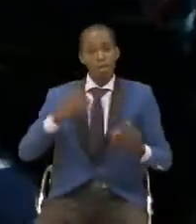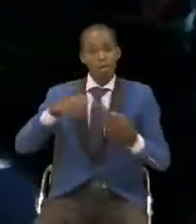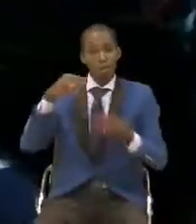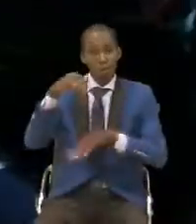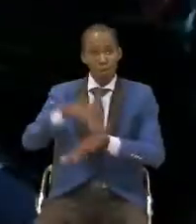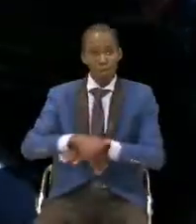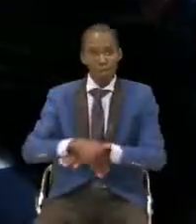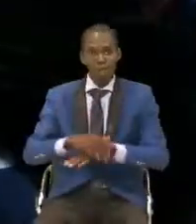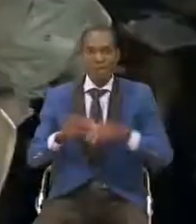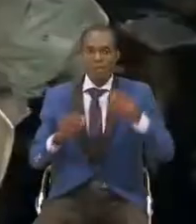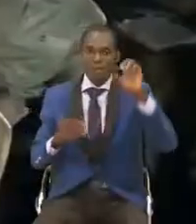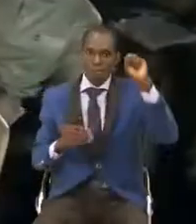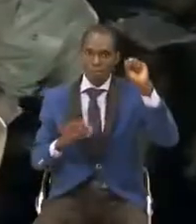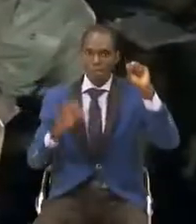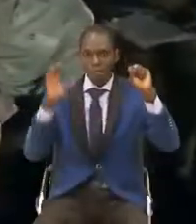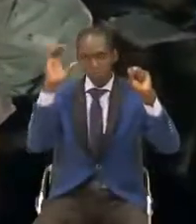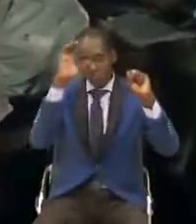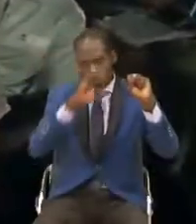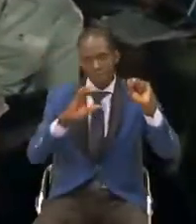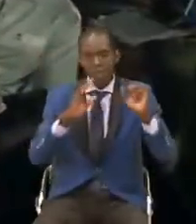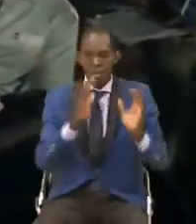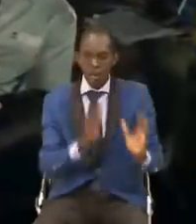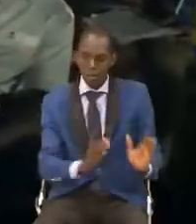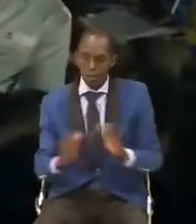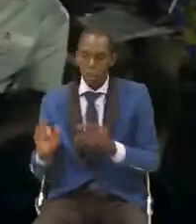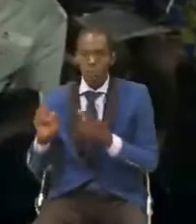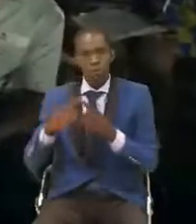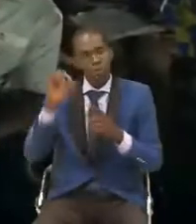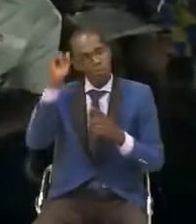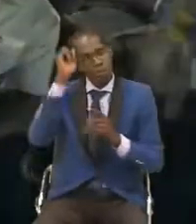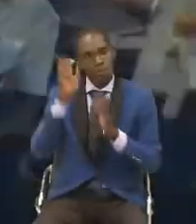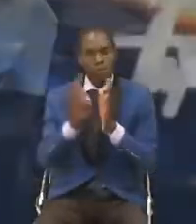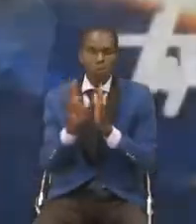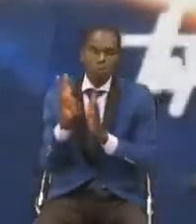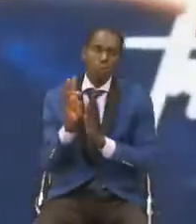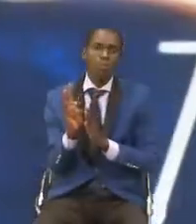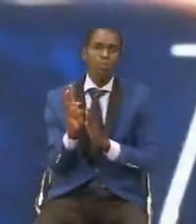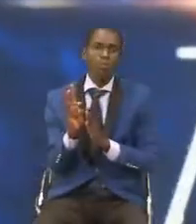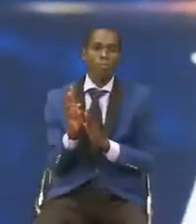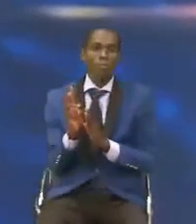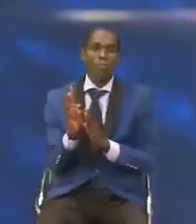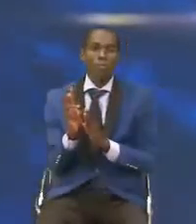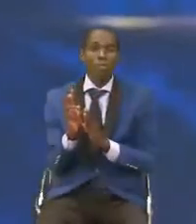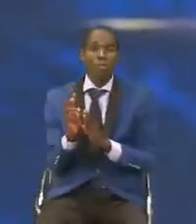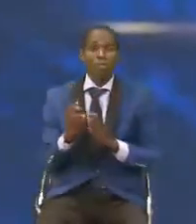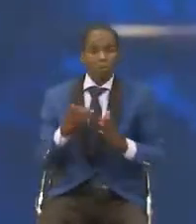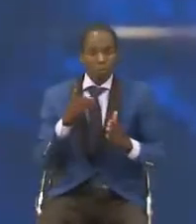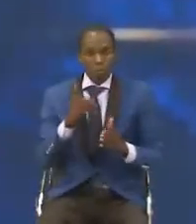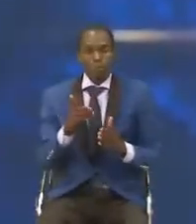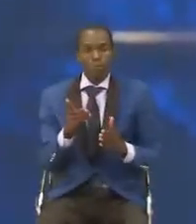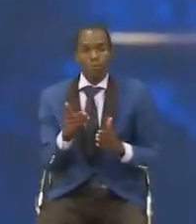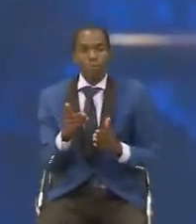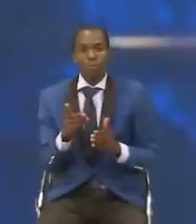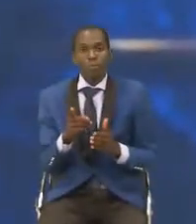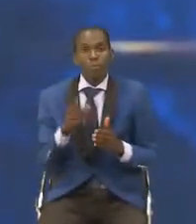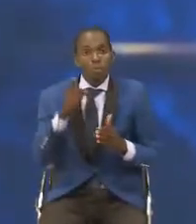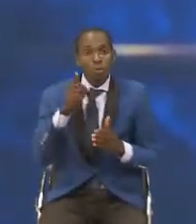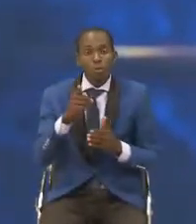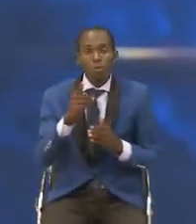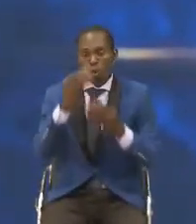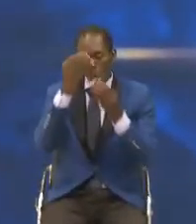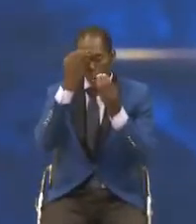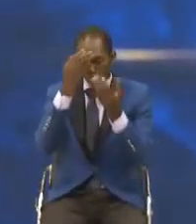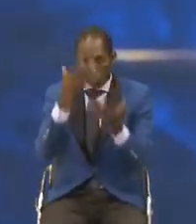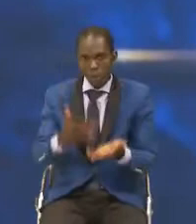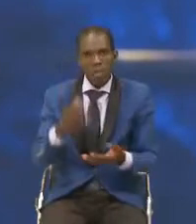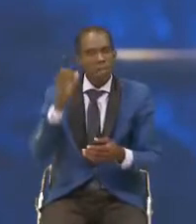it off. And tonight, you seek according to his will. You hear